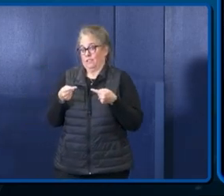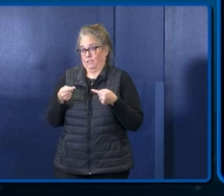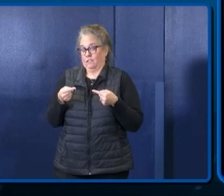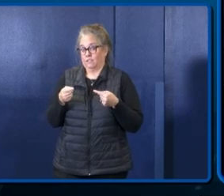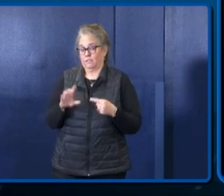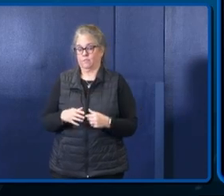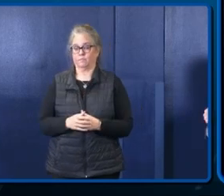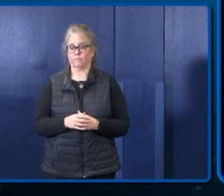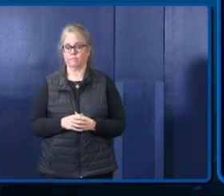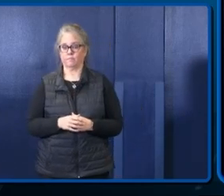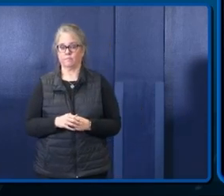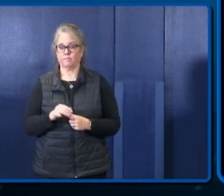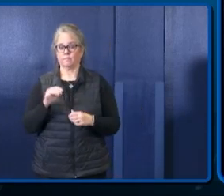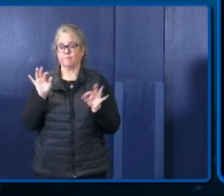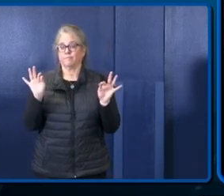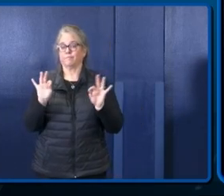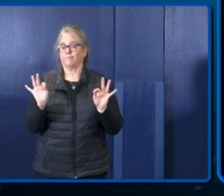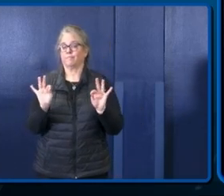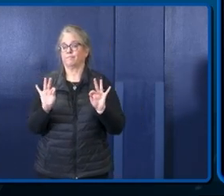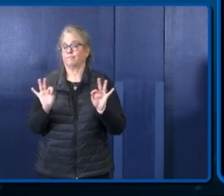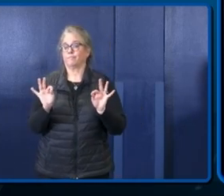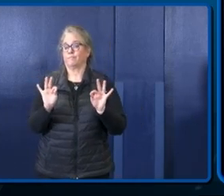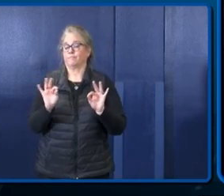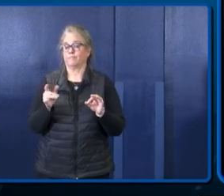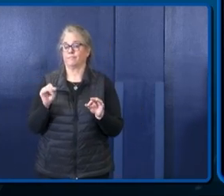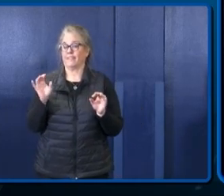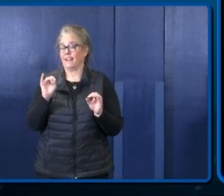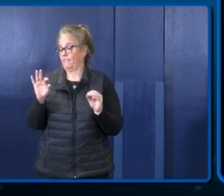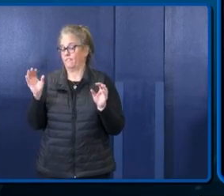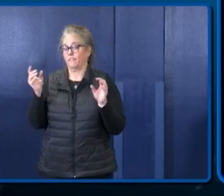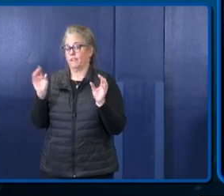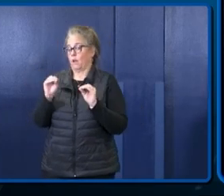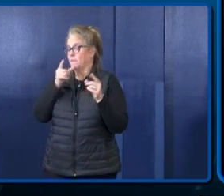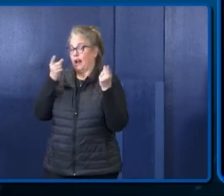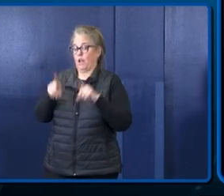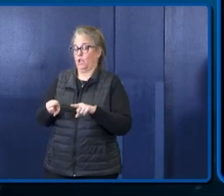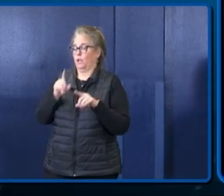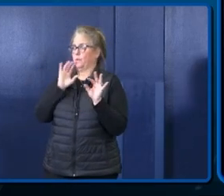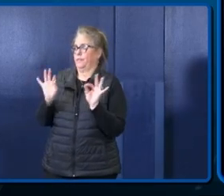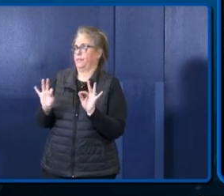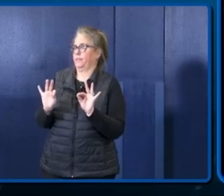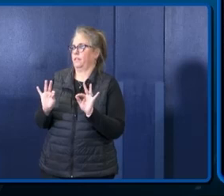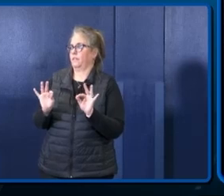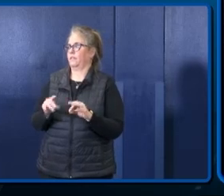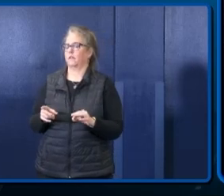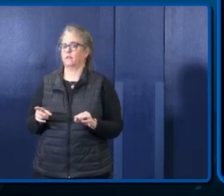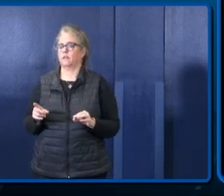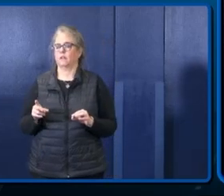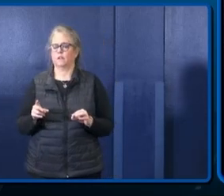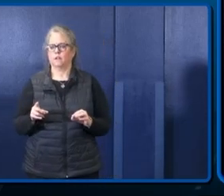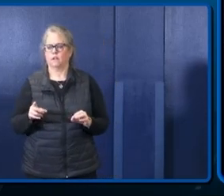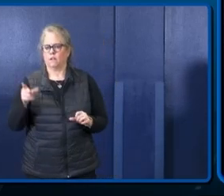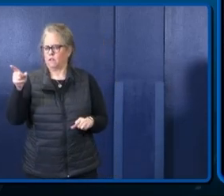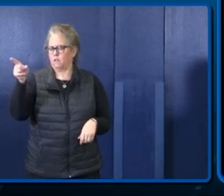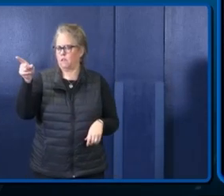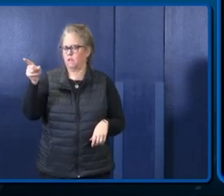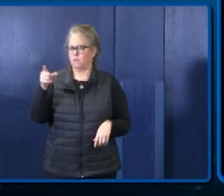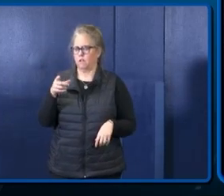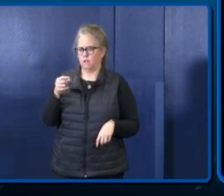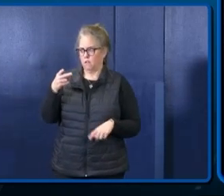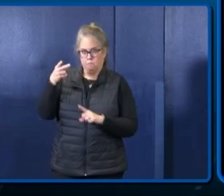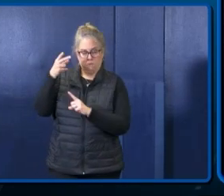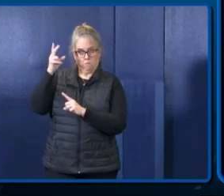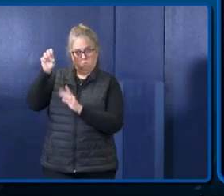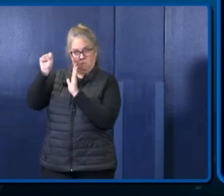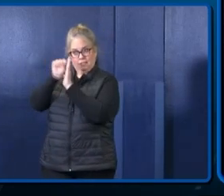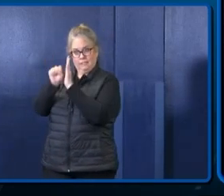So those are, we're talking very low level offenses here. Is this historic for your office or for your for the district or for the state to file